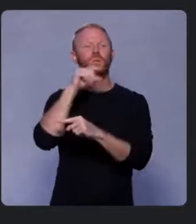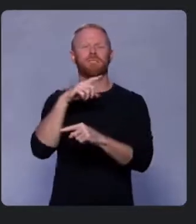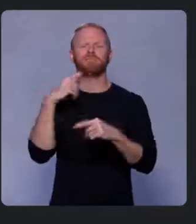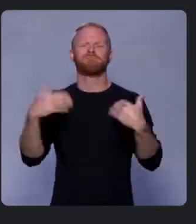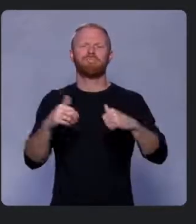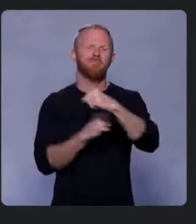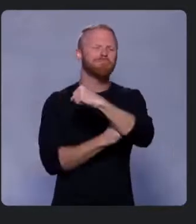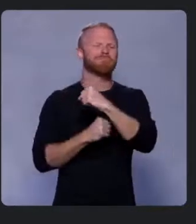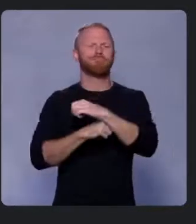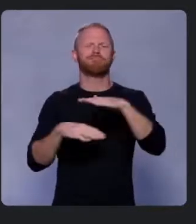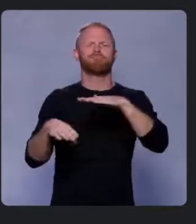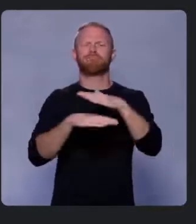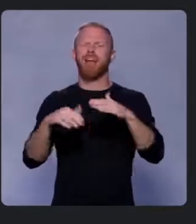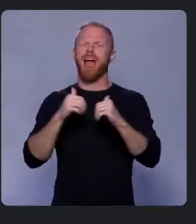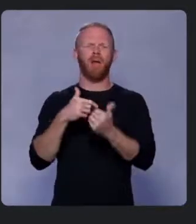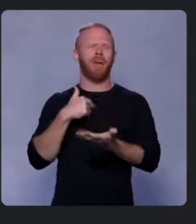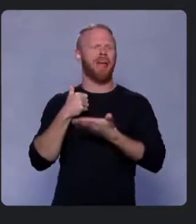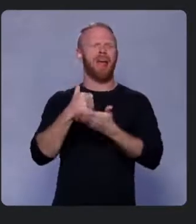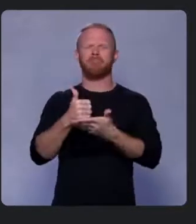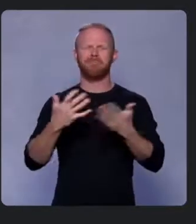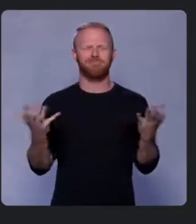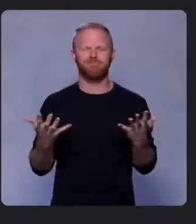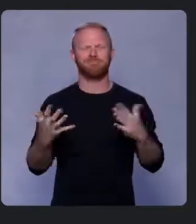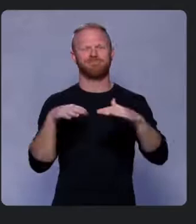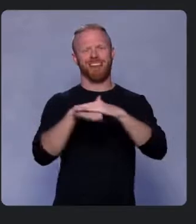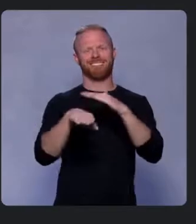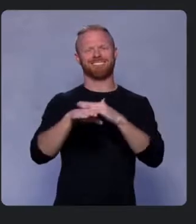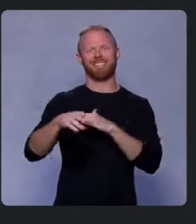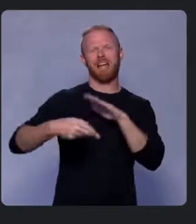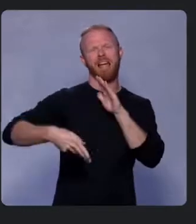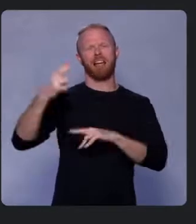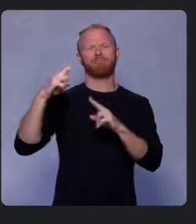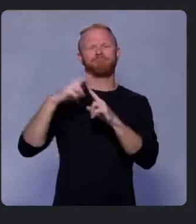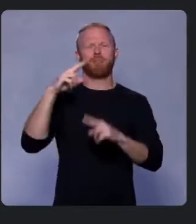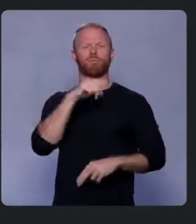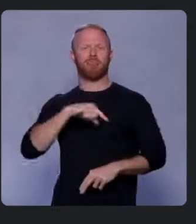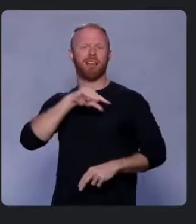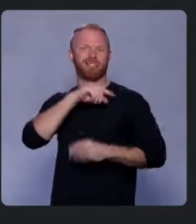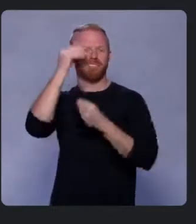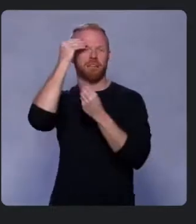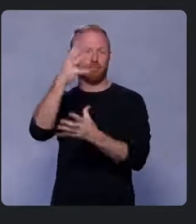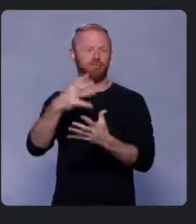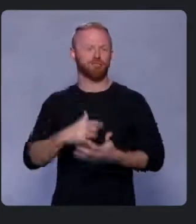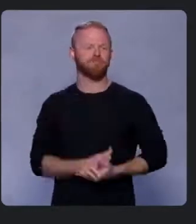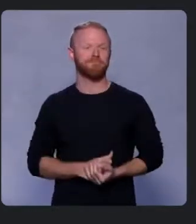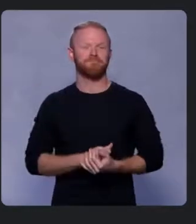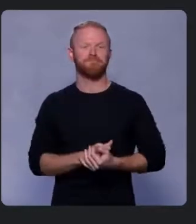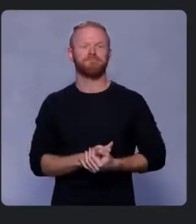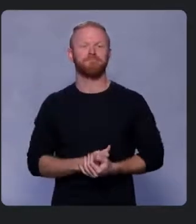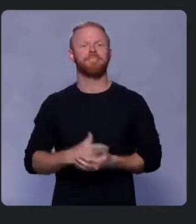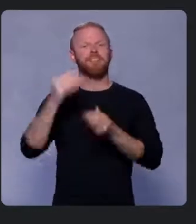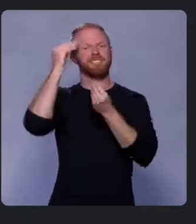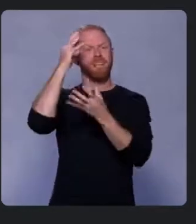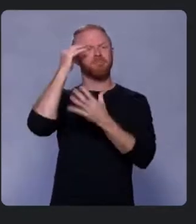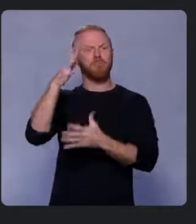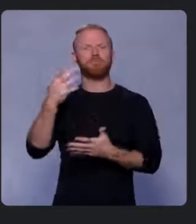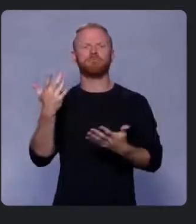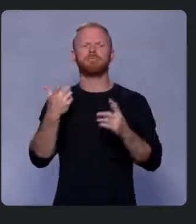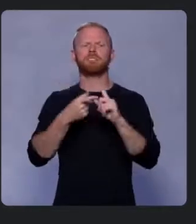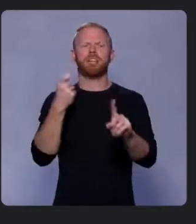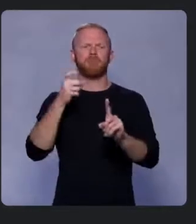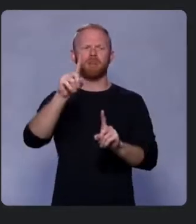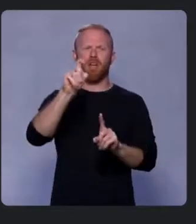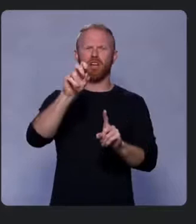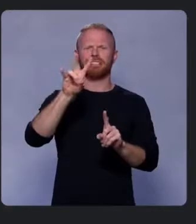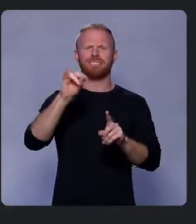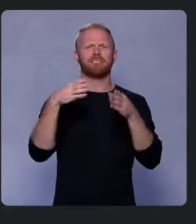way we help is by providing access to high-quality information. Authoritative information from 170 public